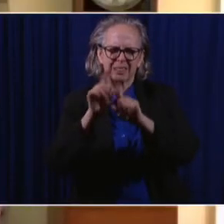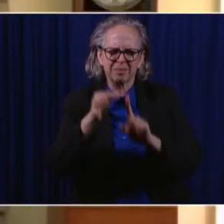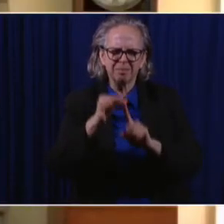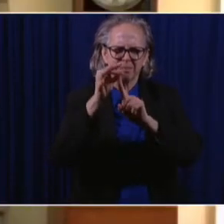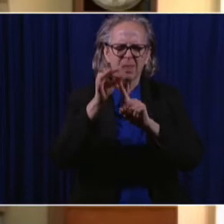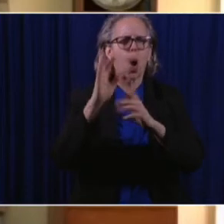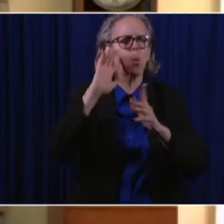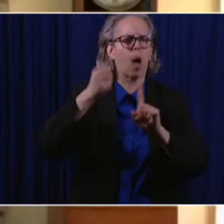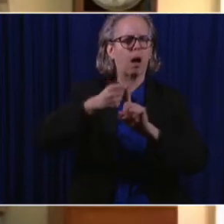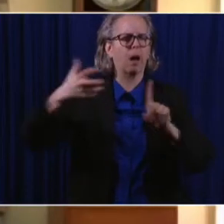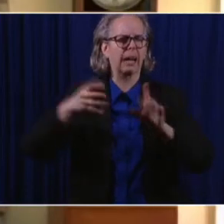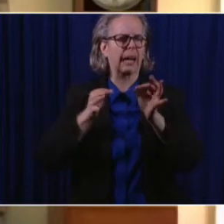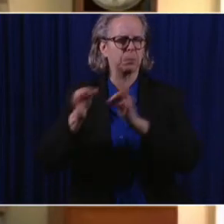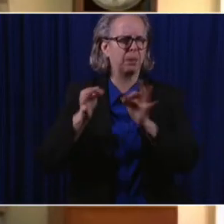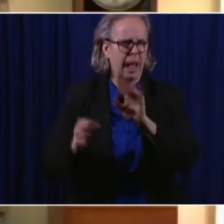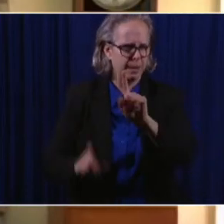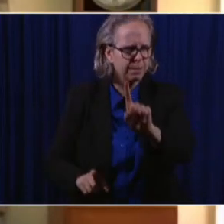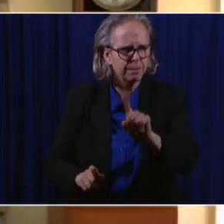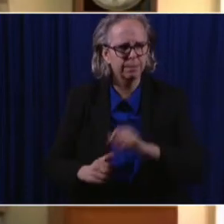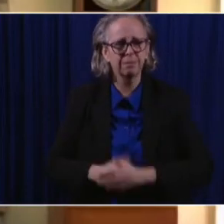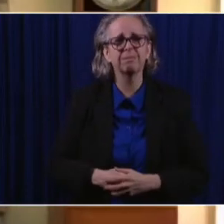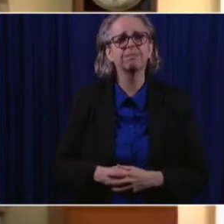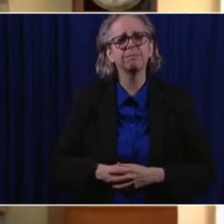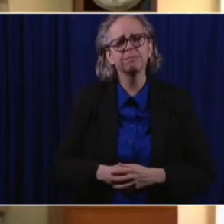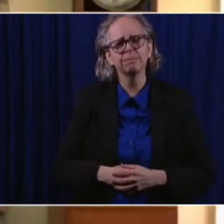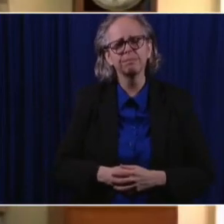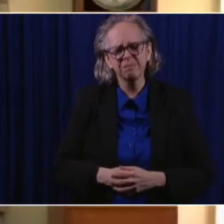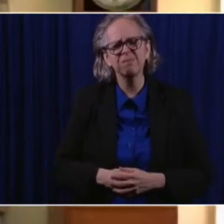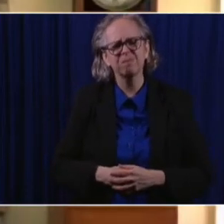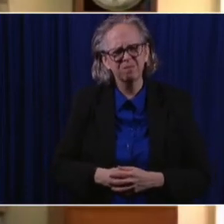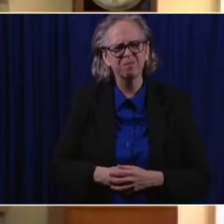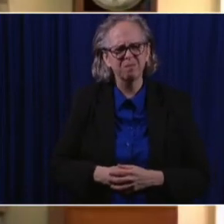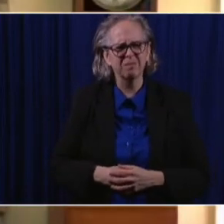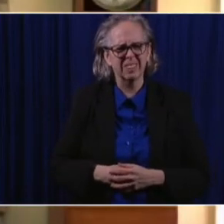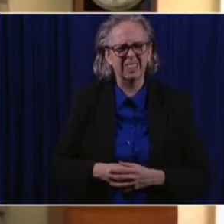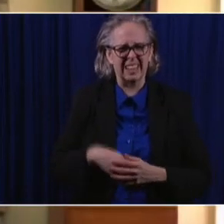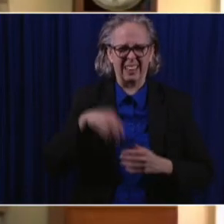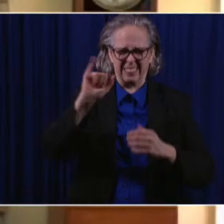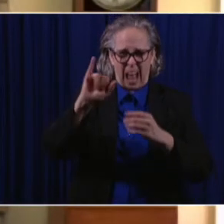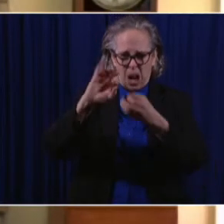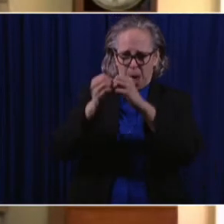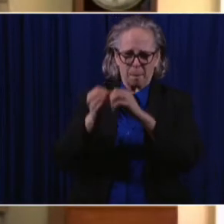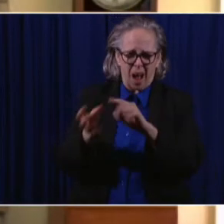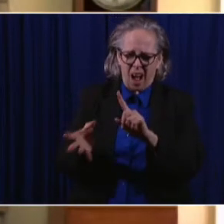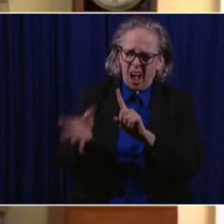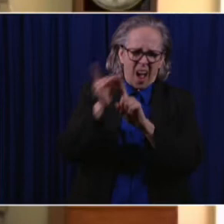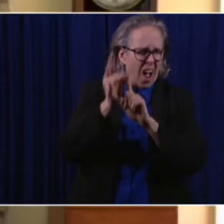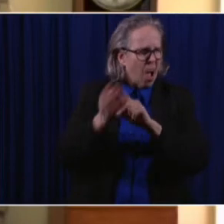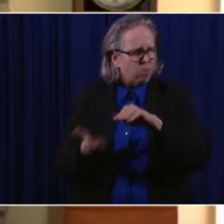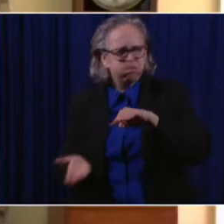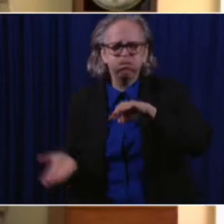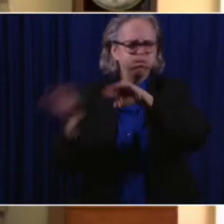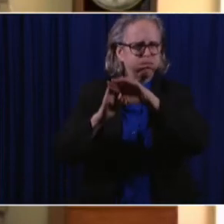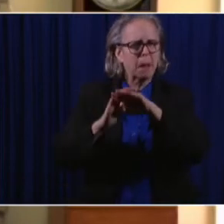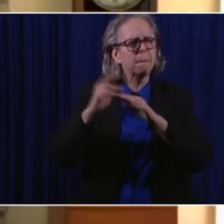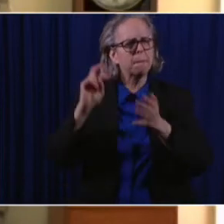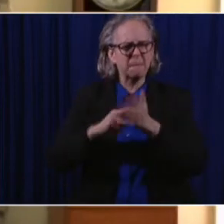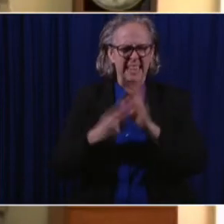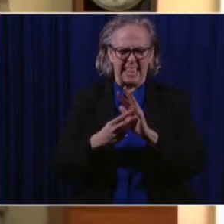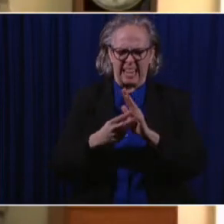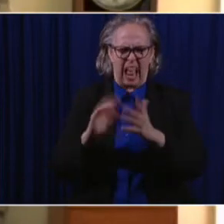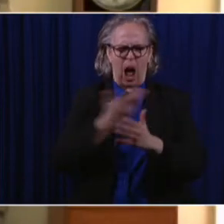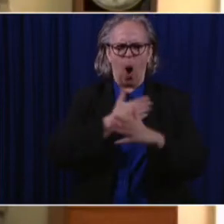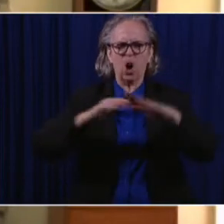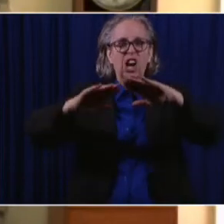that the high volume of these cases is now overwhelming the system. It's not only overwhelming the Ohio Department of Health system, but